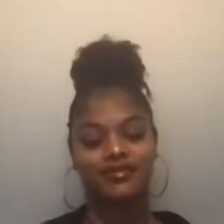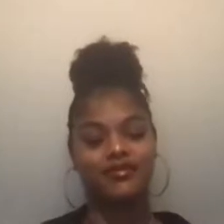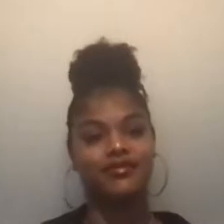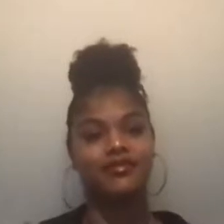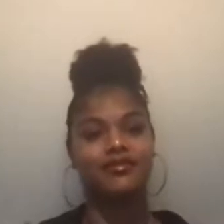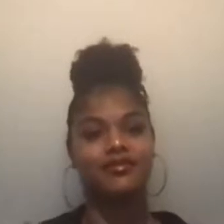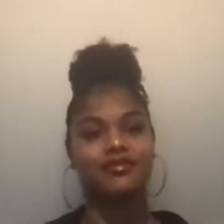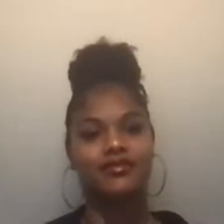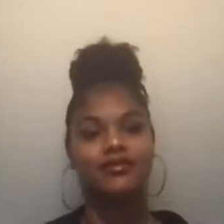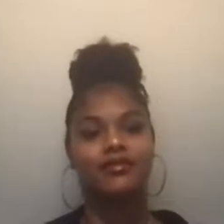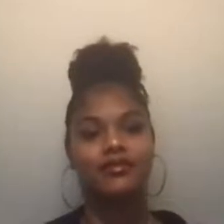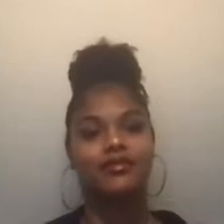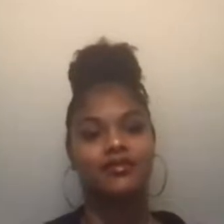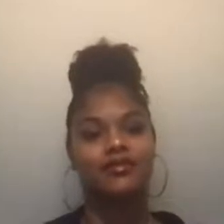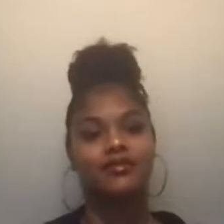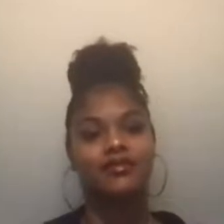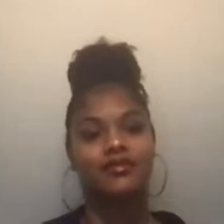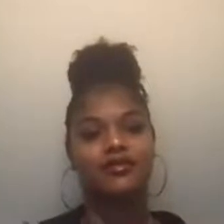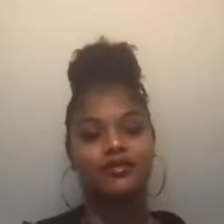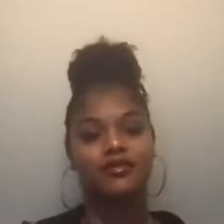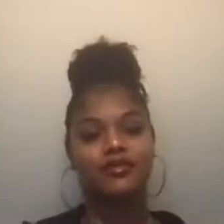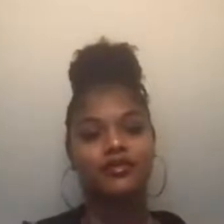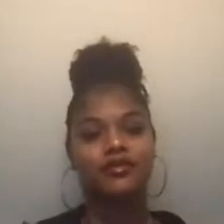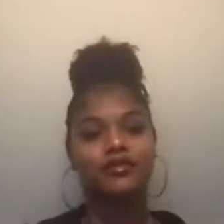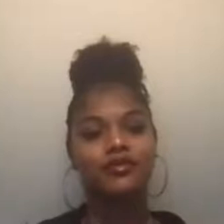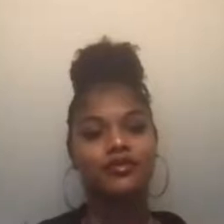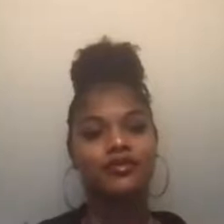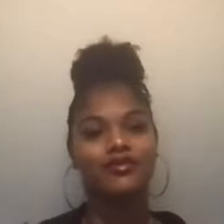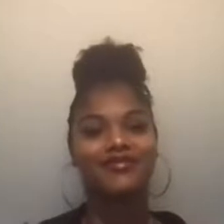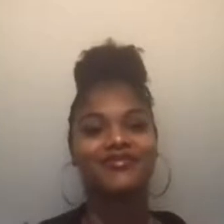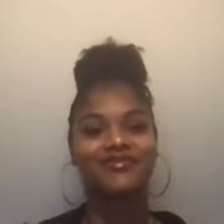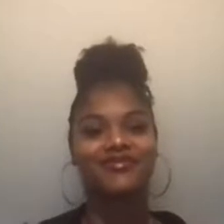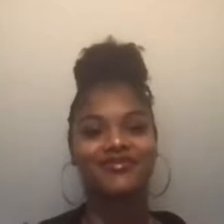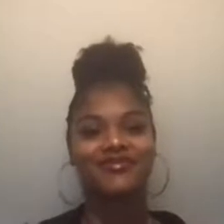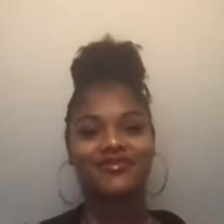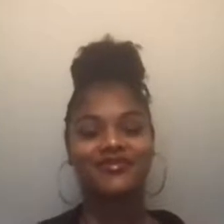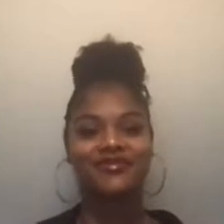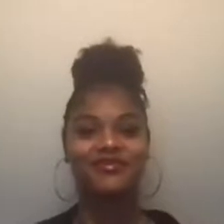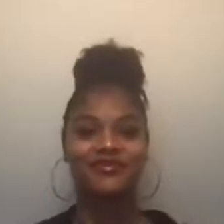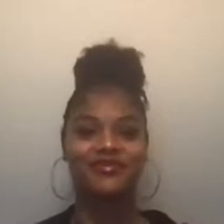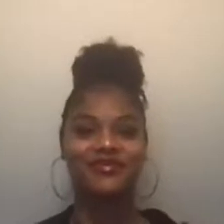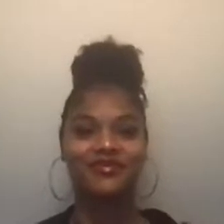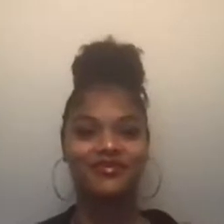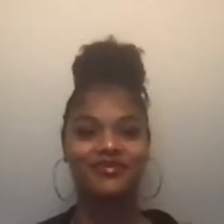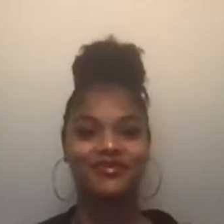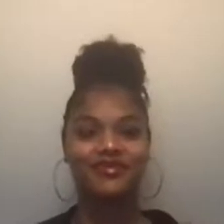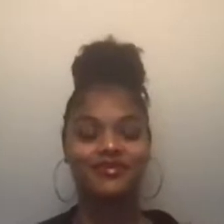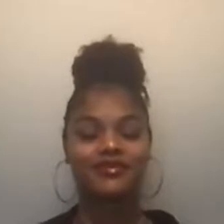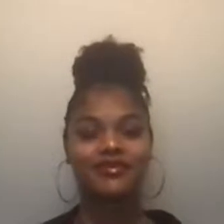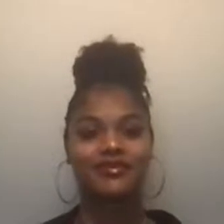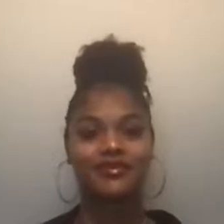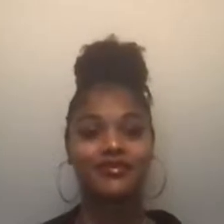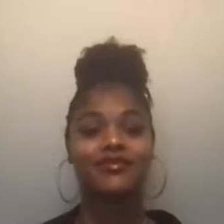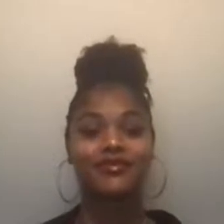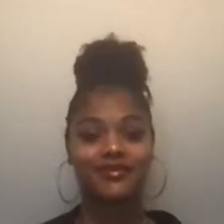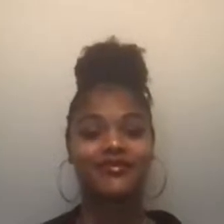it's not research. So I take it as a form of flattery that people are that worried about the power of the